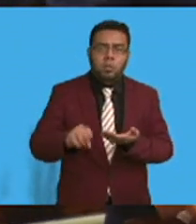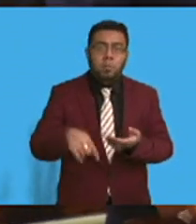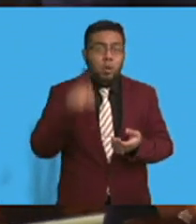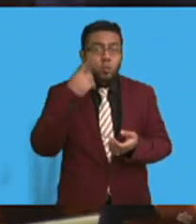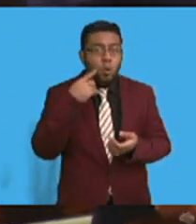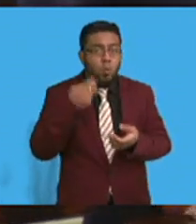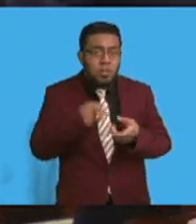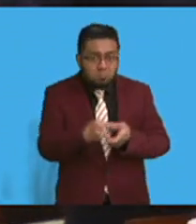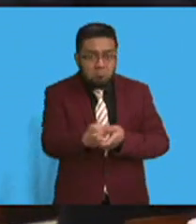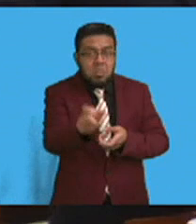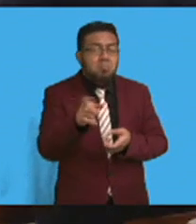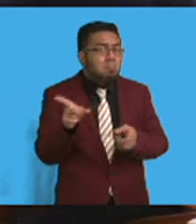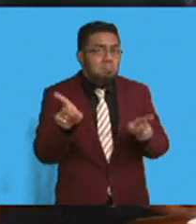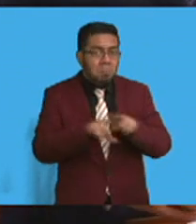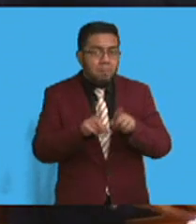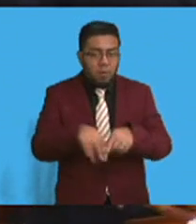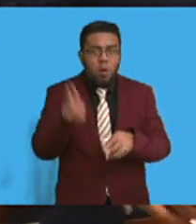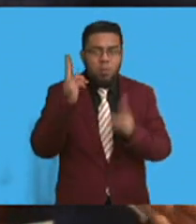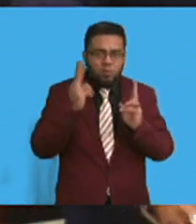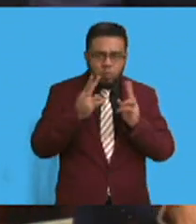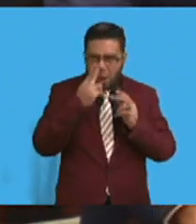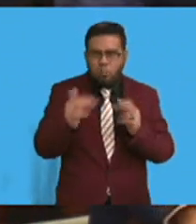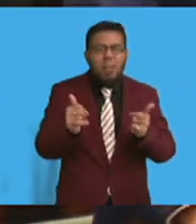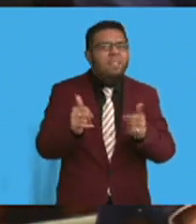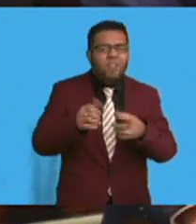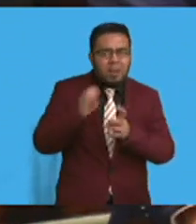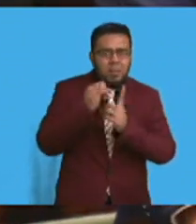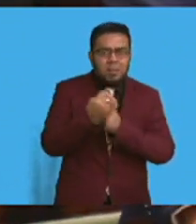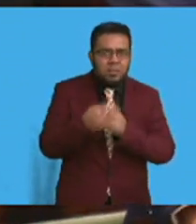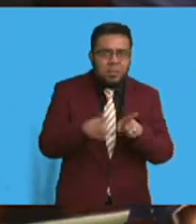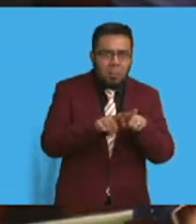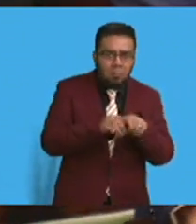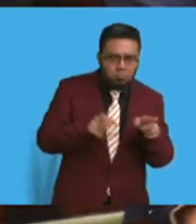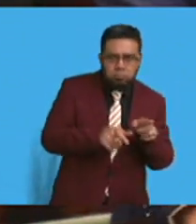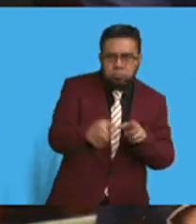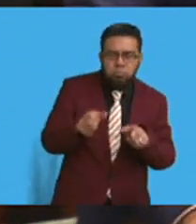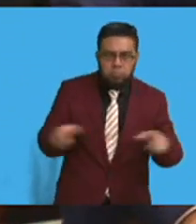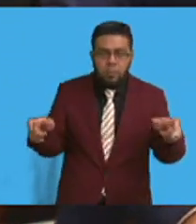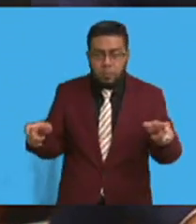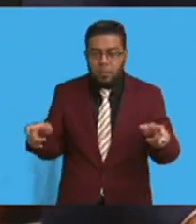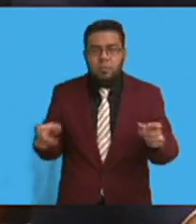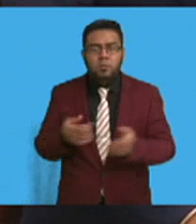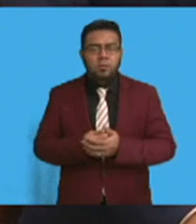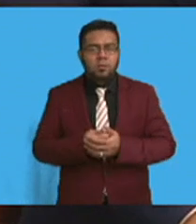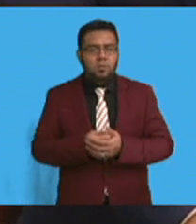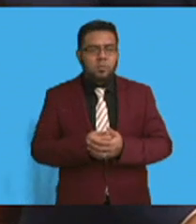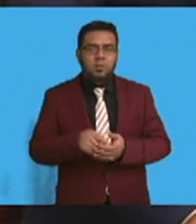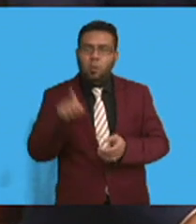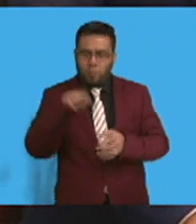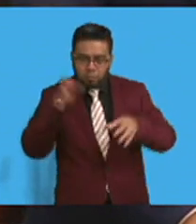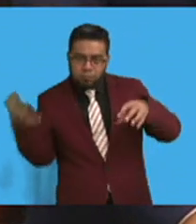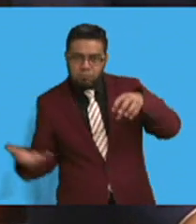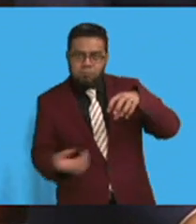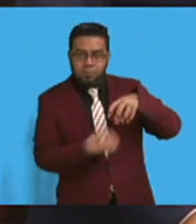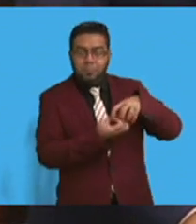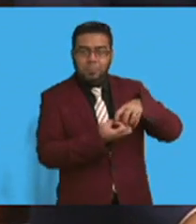environment. Projects that manage our network of waterways are by definition environmental projects. So taking these functions under the same umbrella will